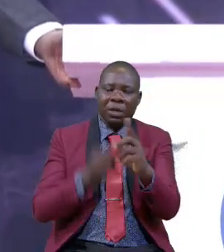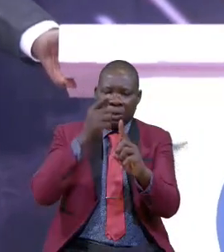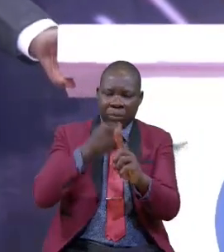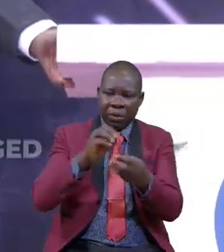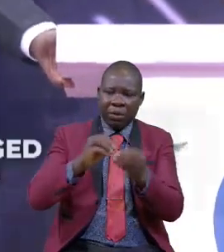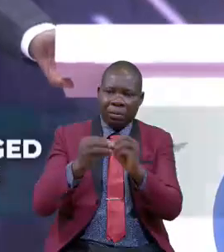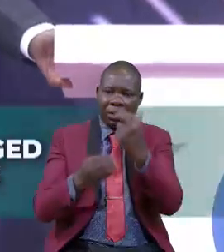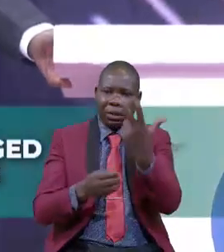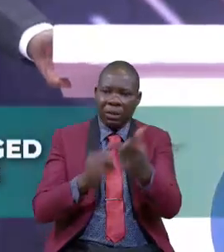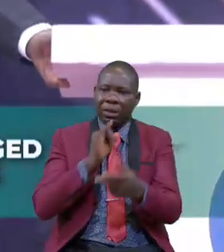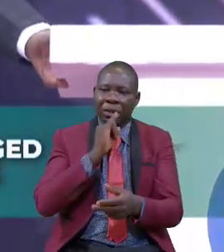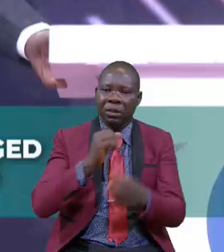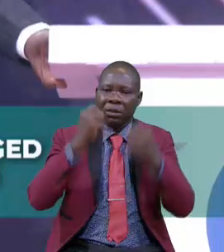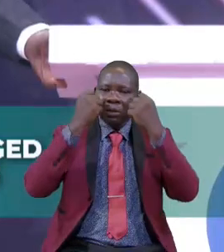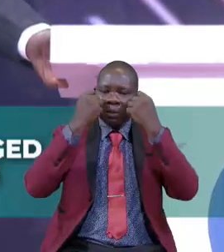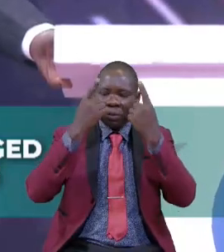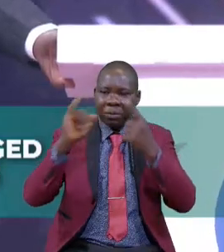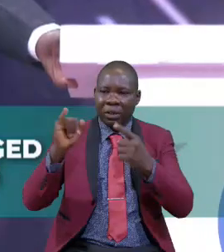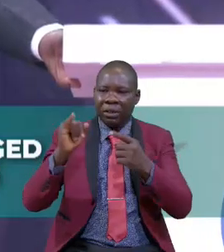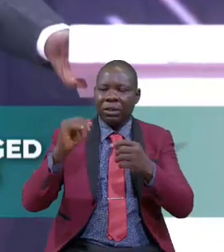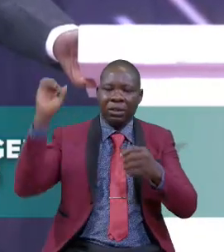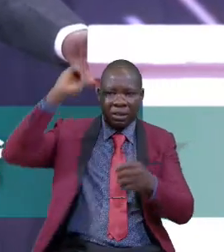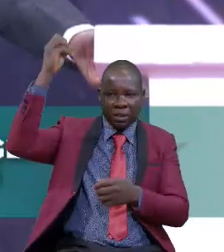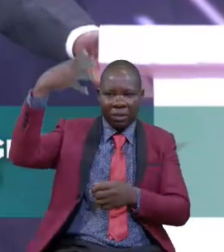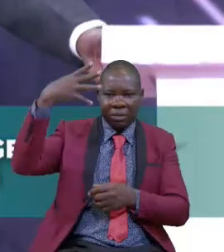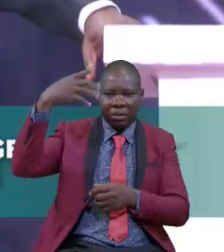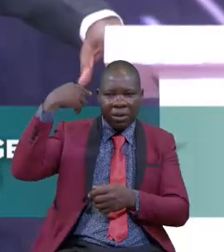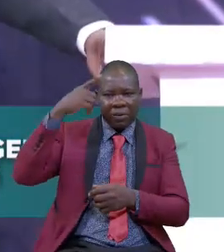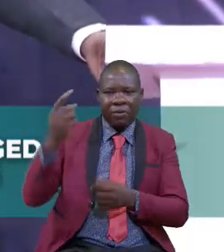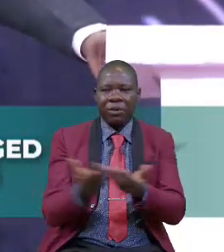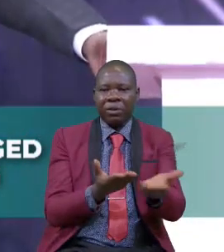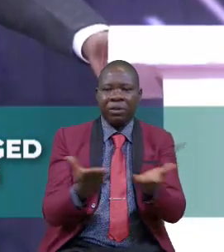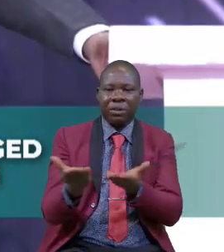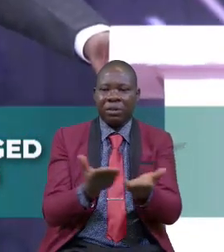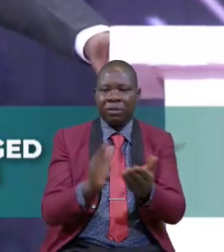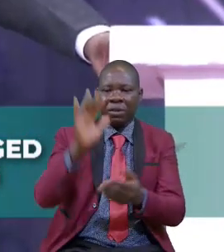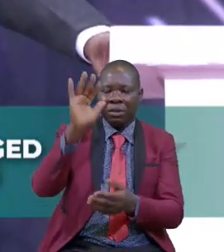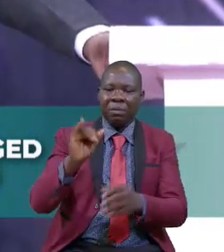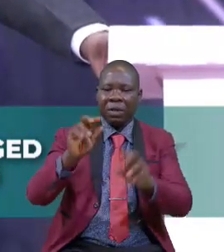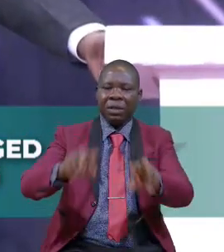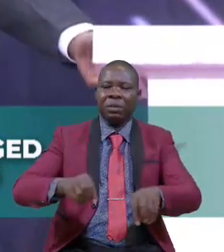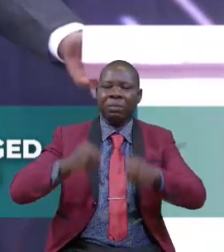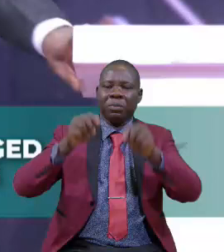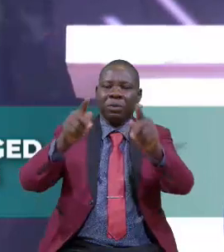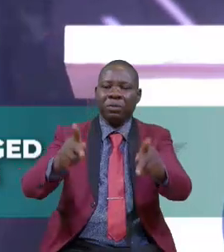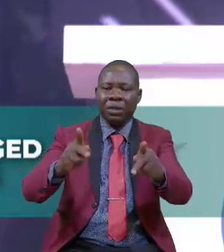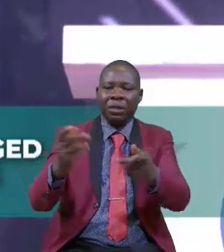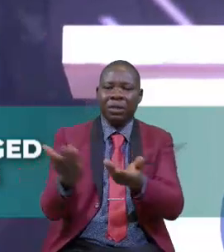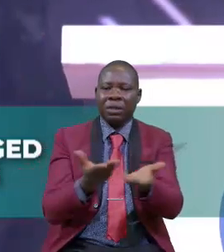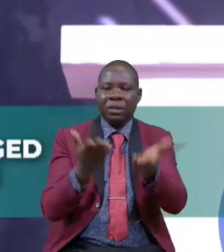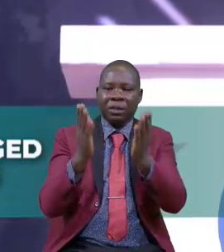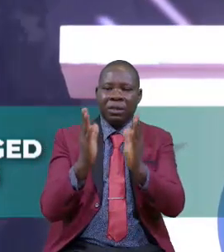grace for service by privileged servants. Grace here